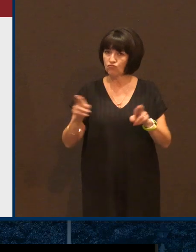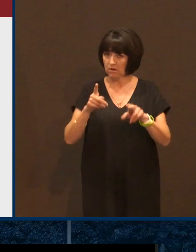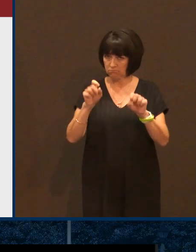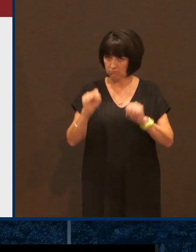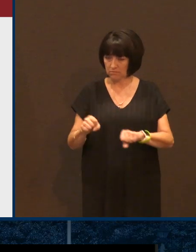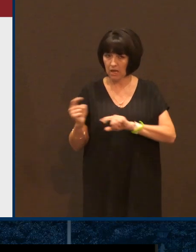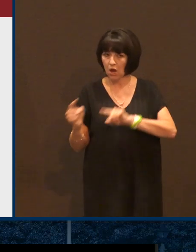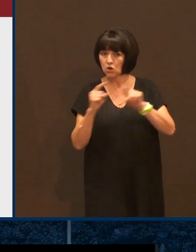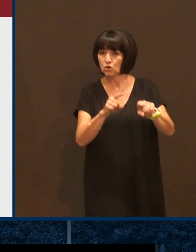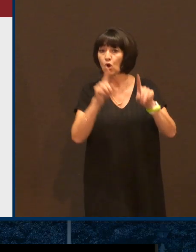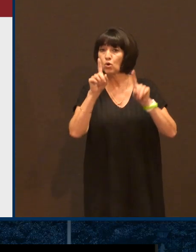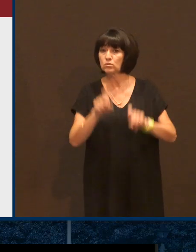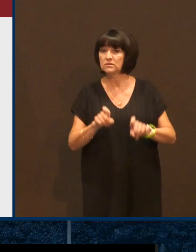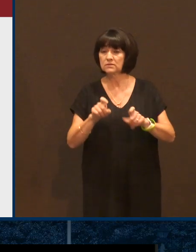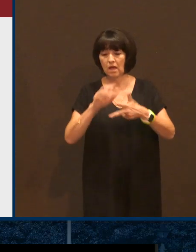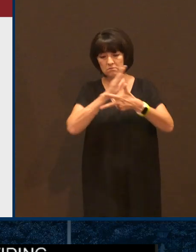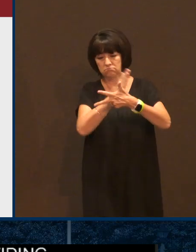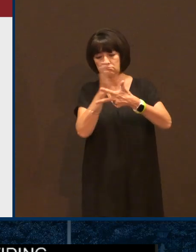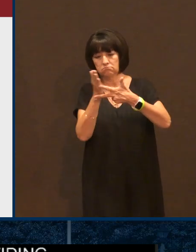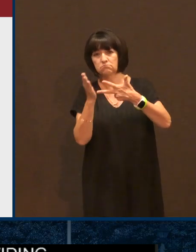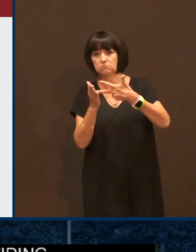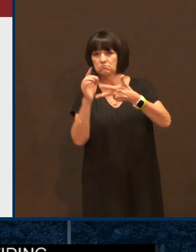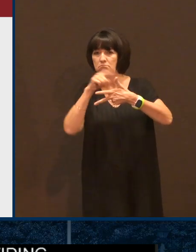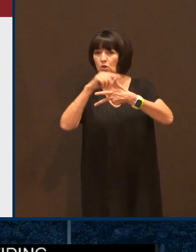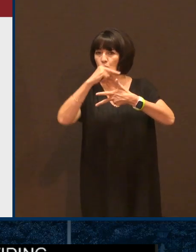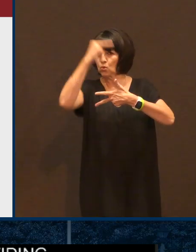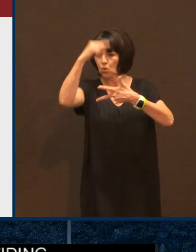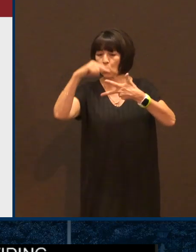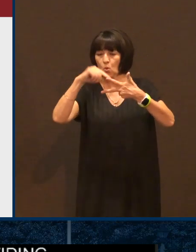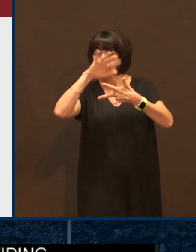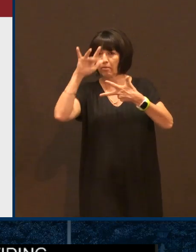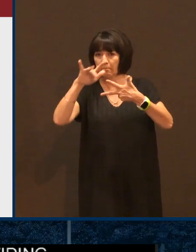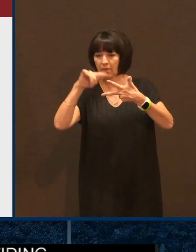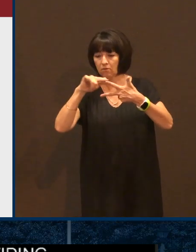each county, as well as it's important that